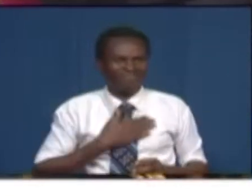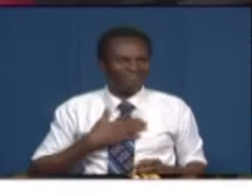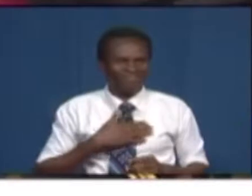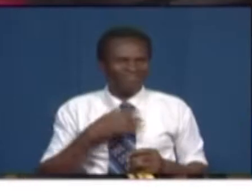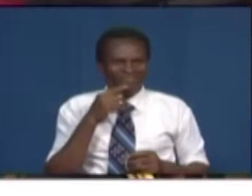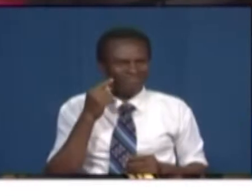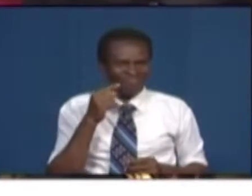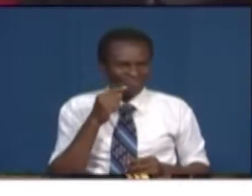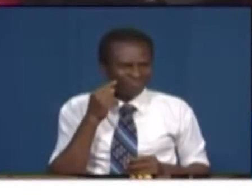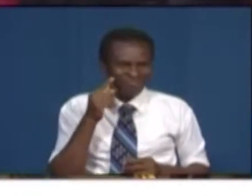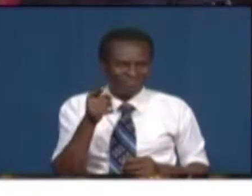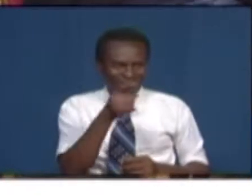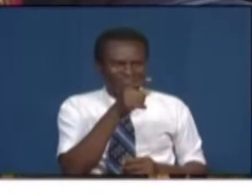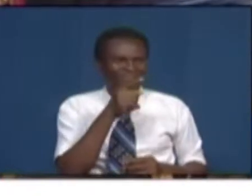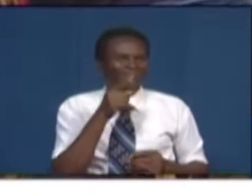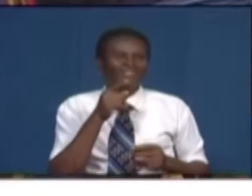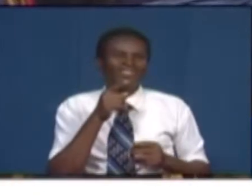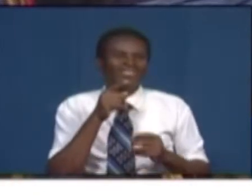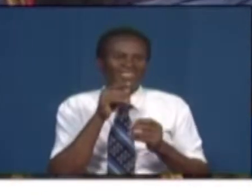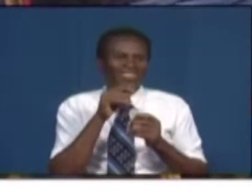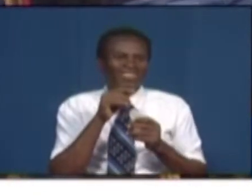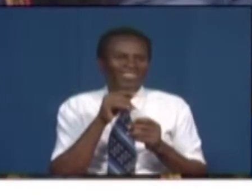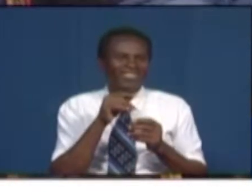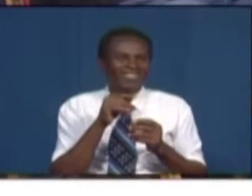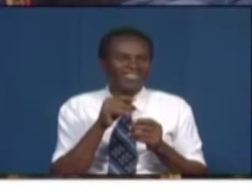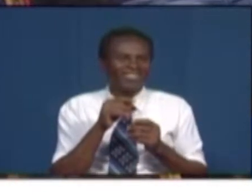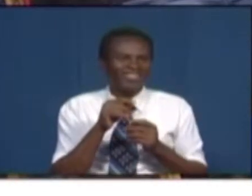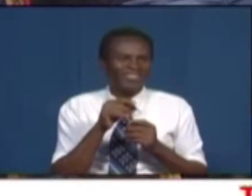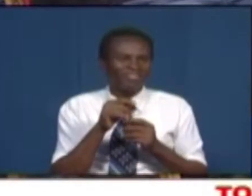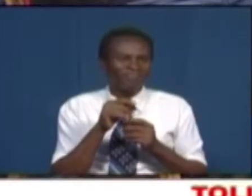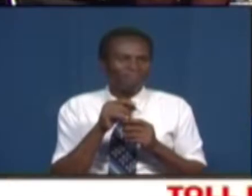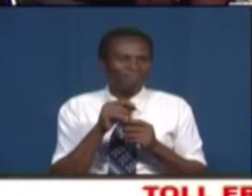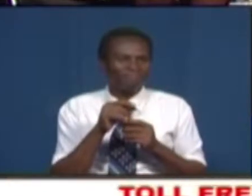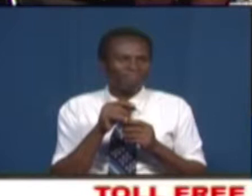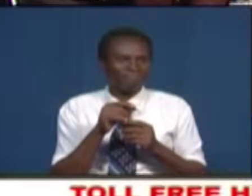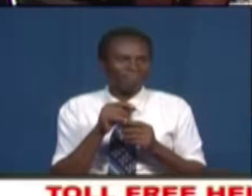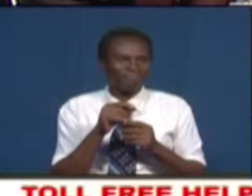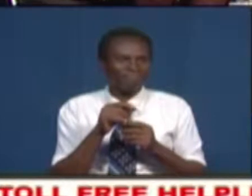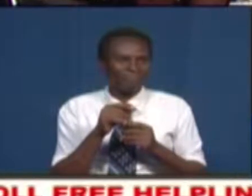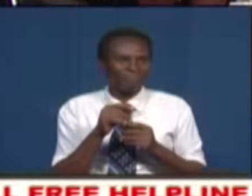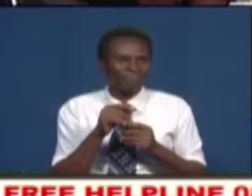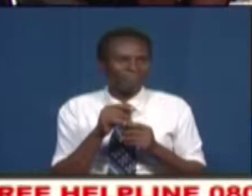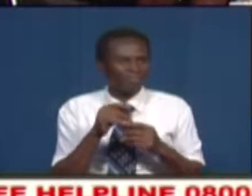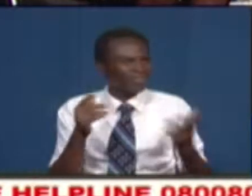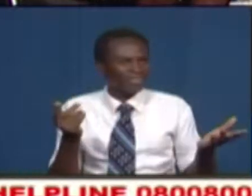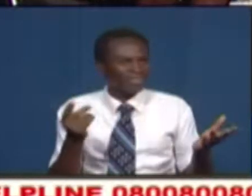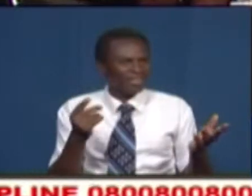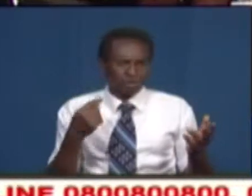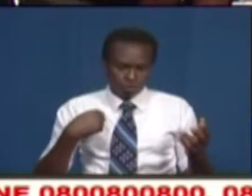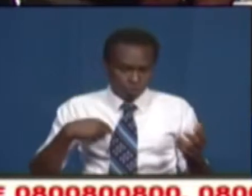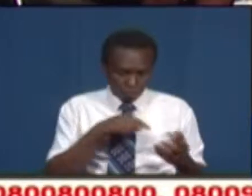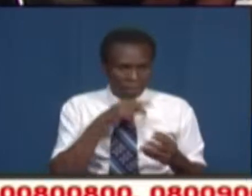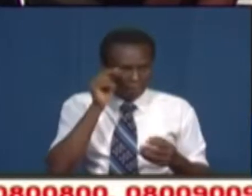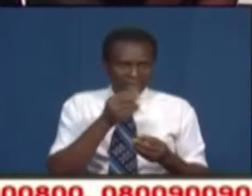good. I hope I'm not standing there with you. The food composition is there, but it's actually as to how you eat. So we eat in the right quantity